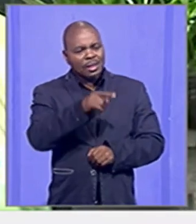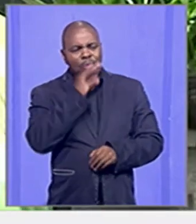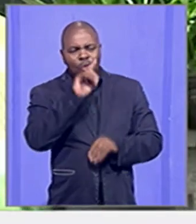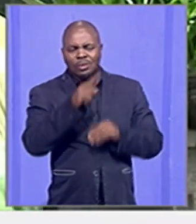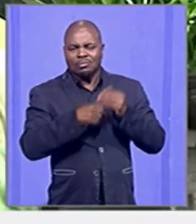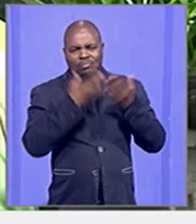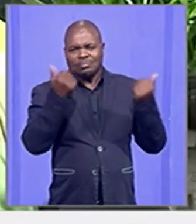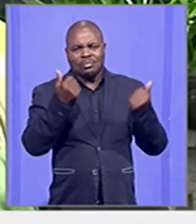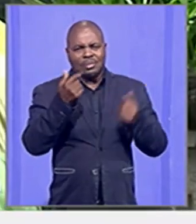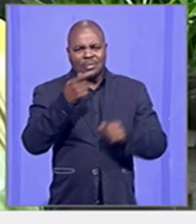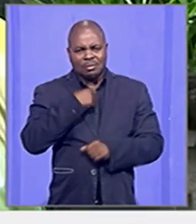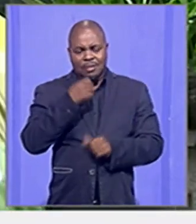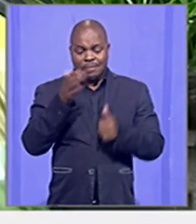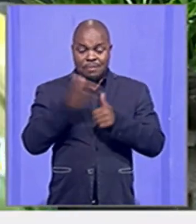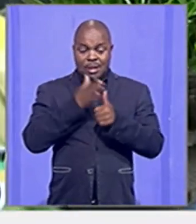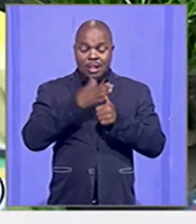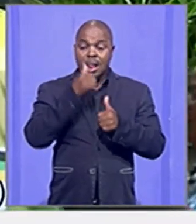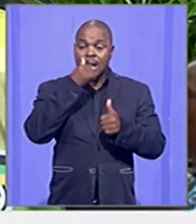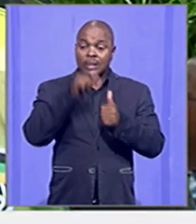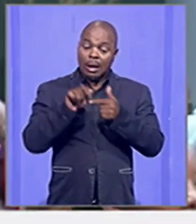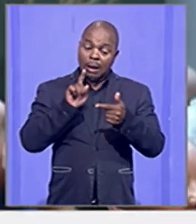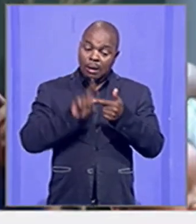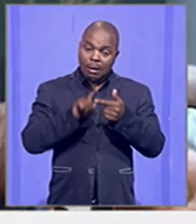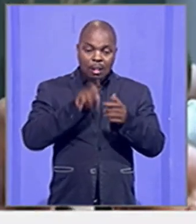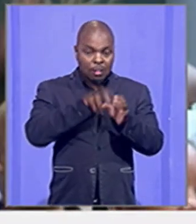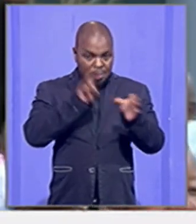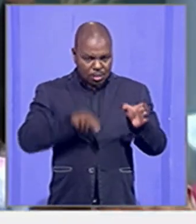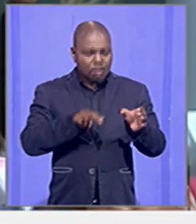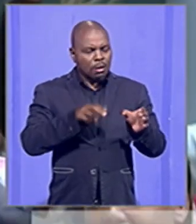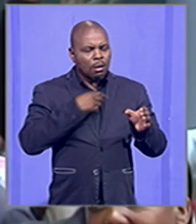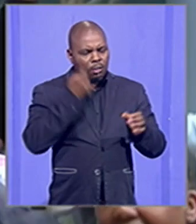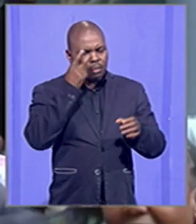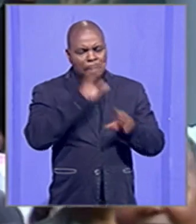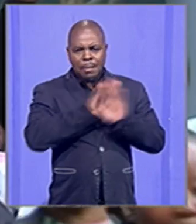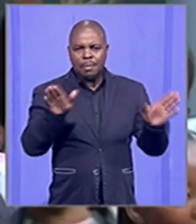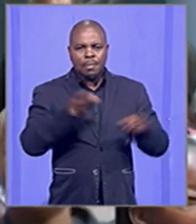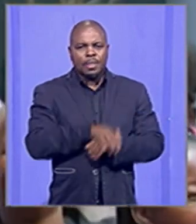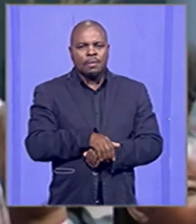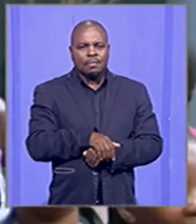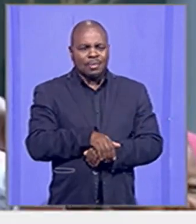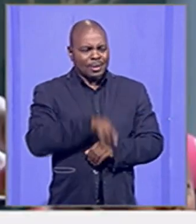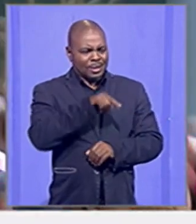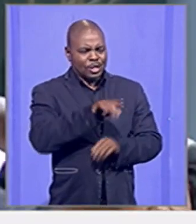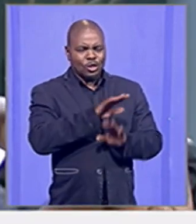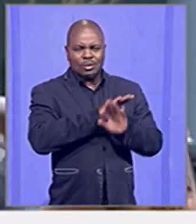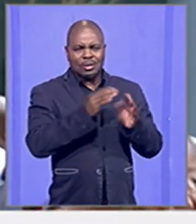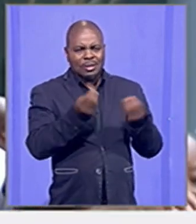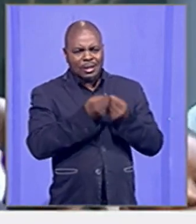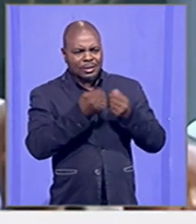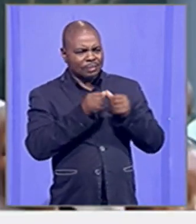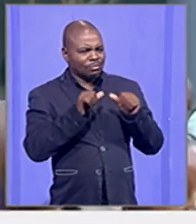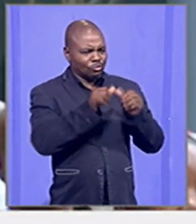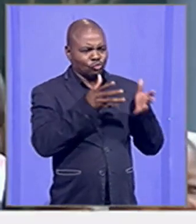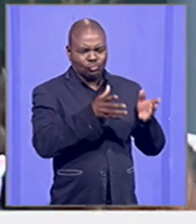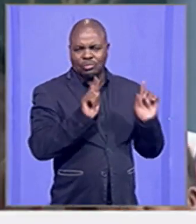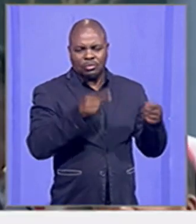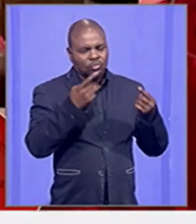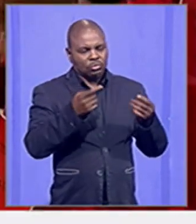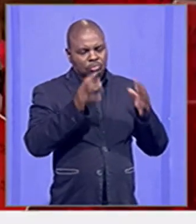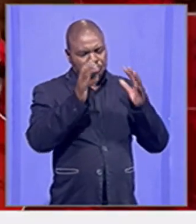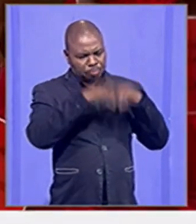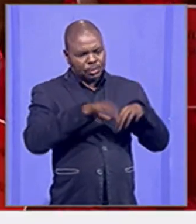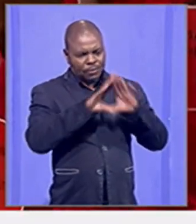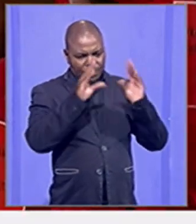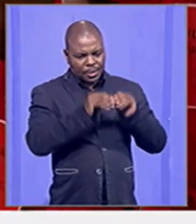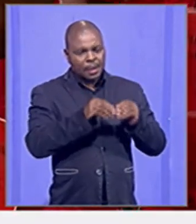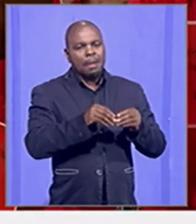recognizing is the first letter of resignation. They can't continue as business as usual. They must be dissolved. The mayoral committee must